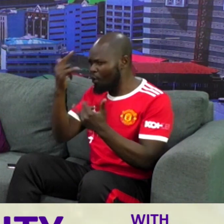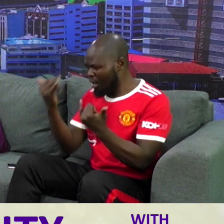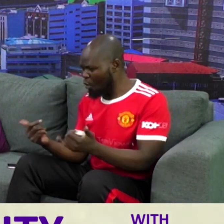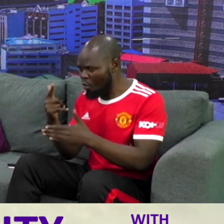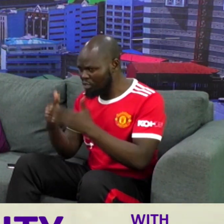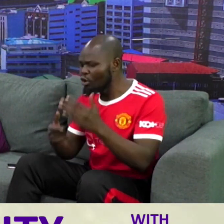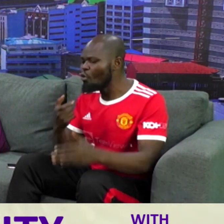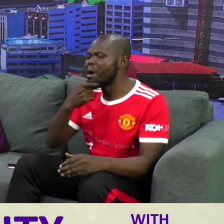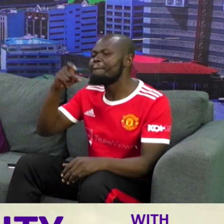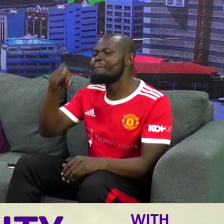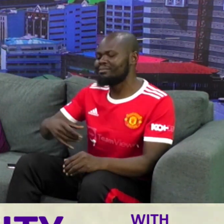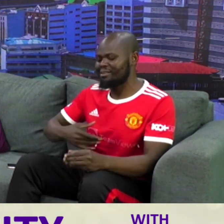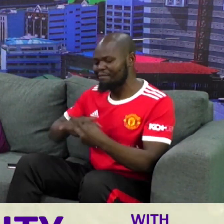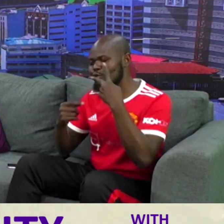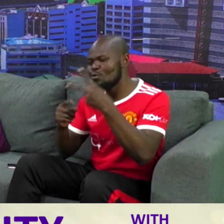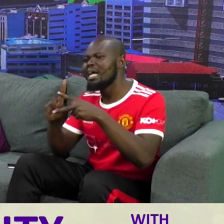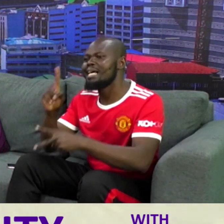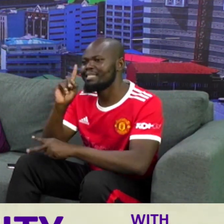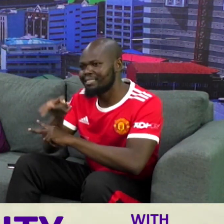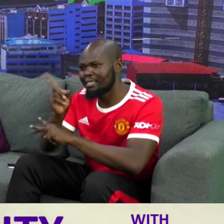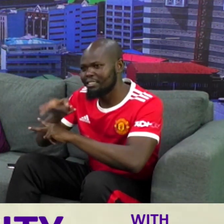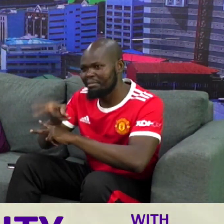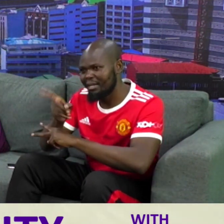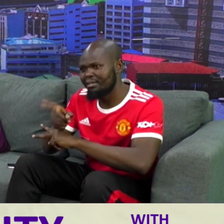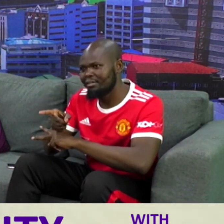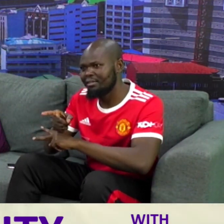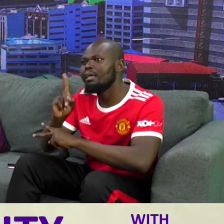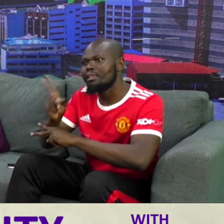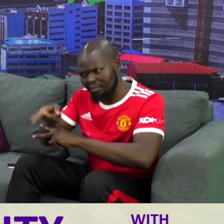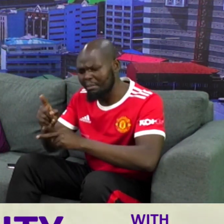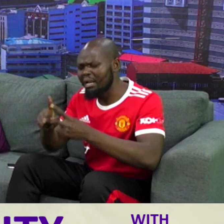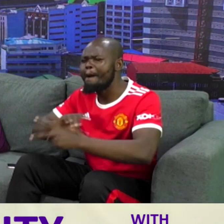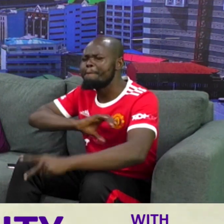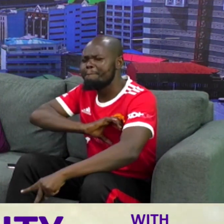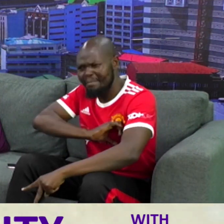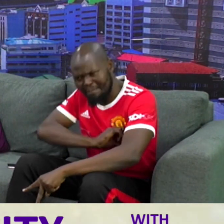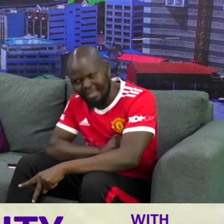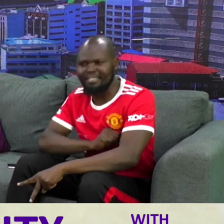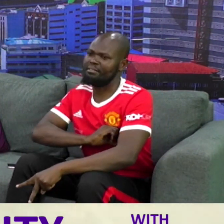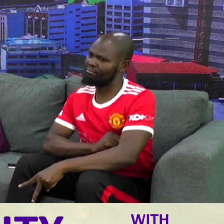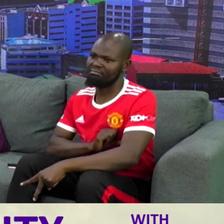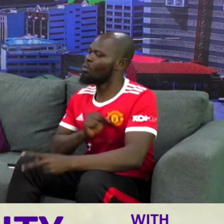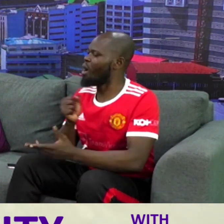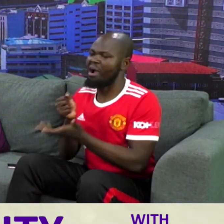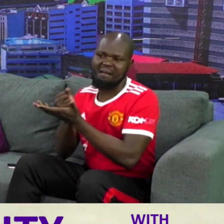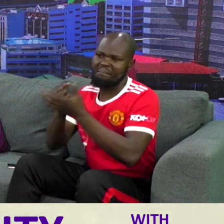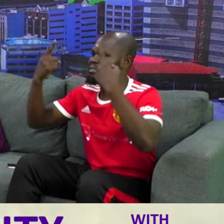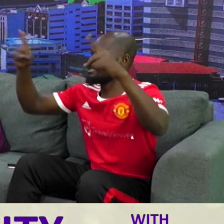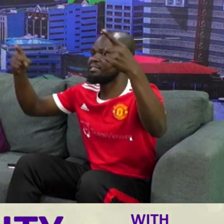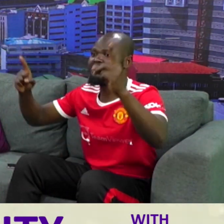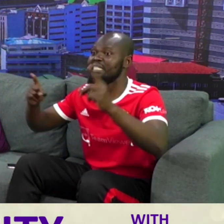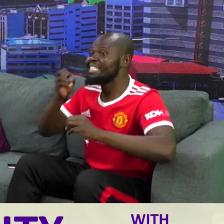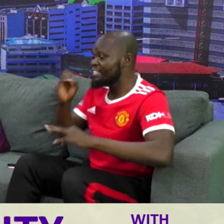angry and avoiding using emotion, so that they don't really get